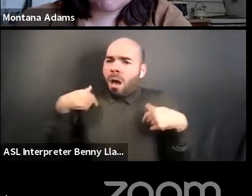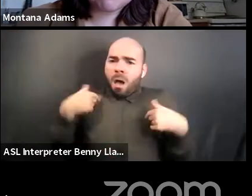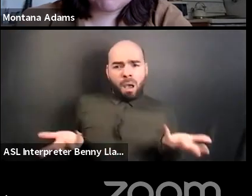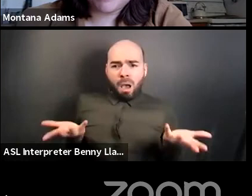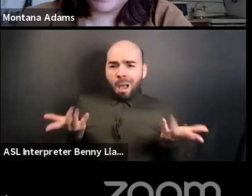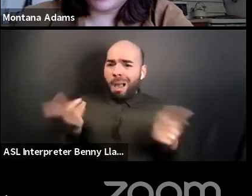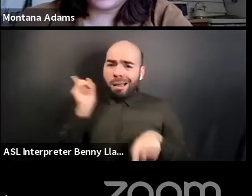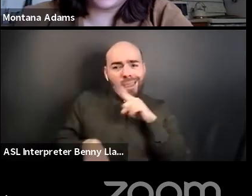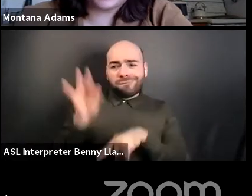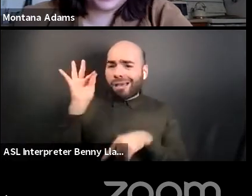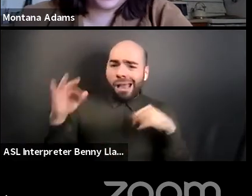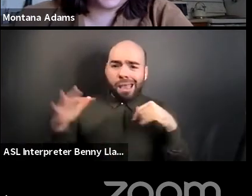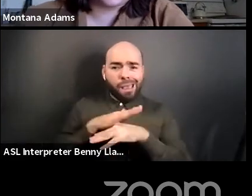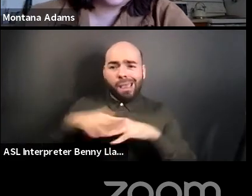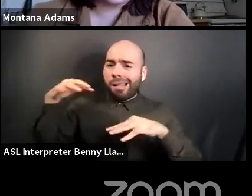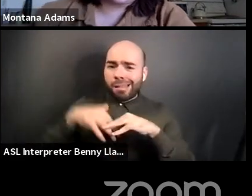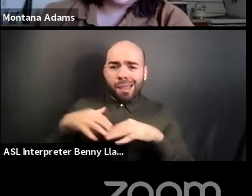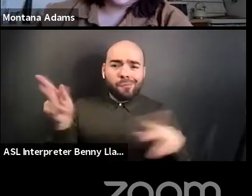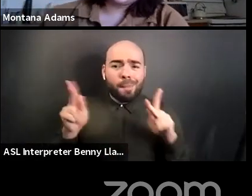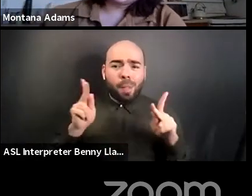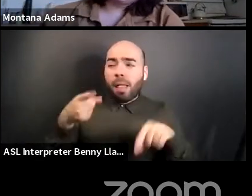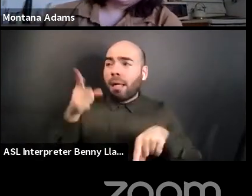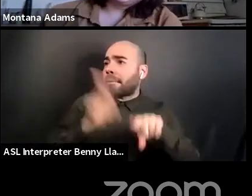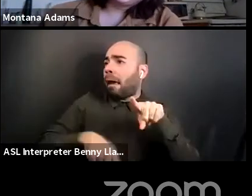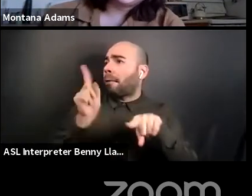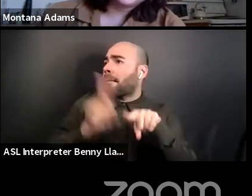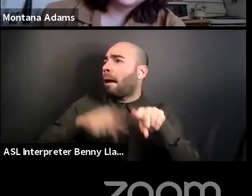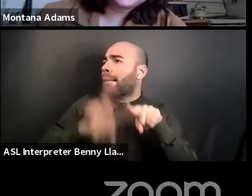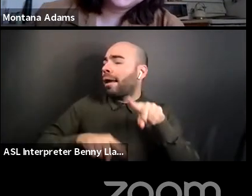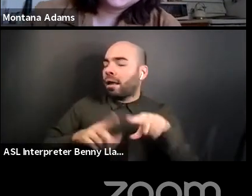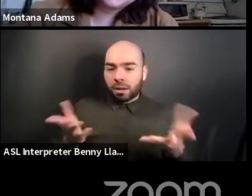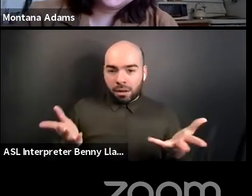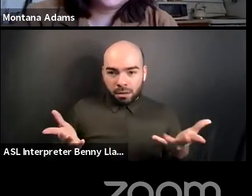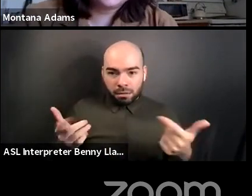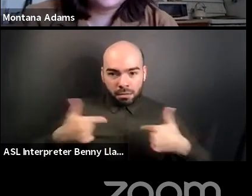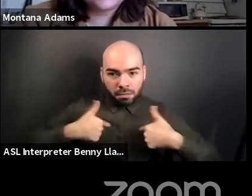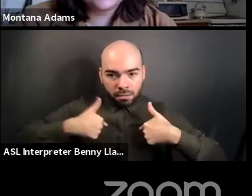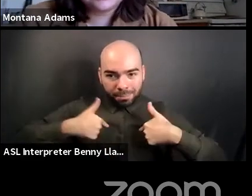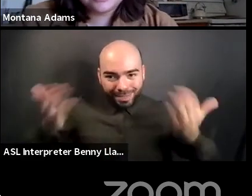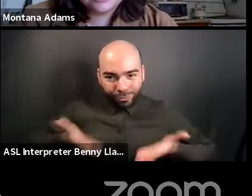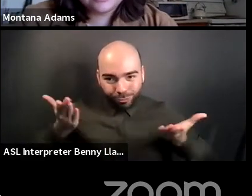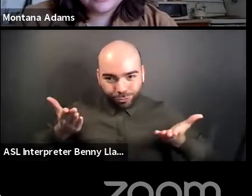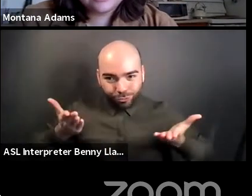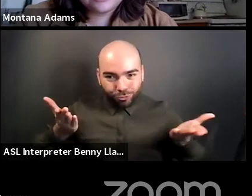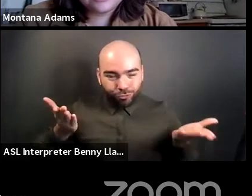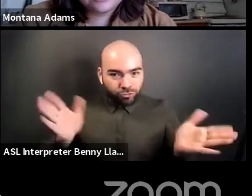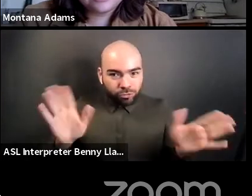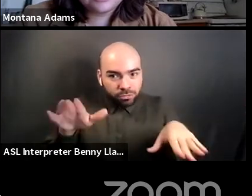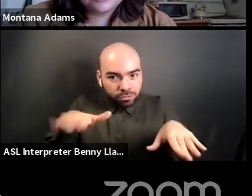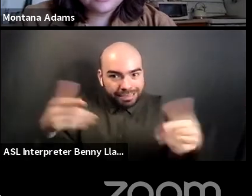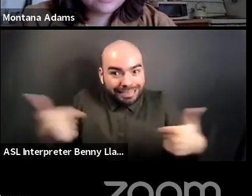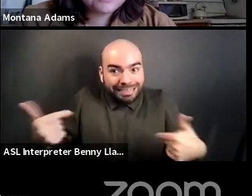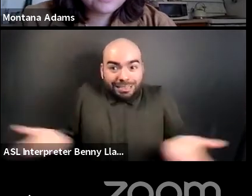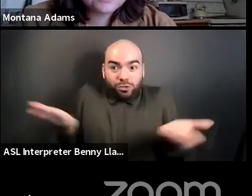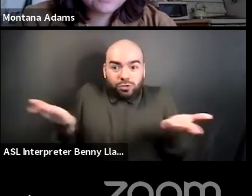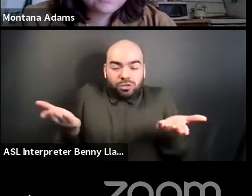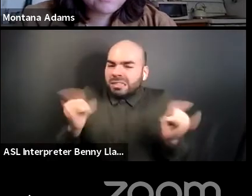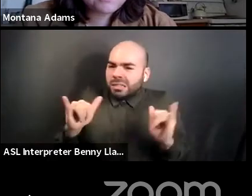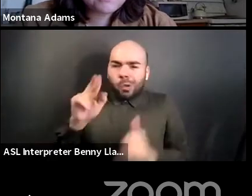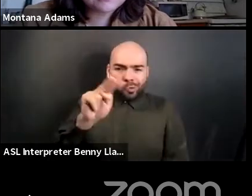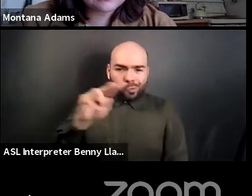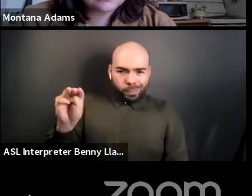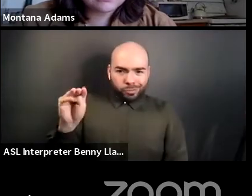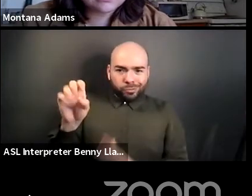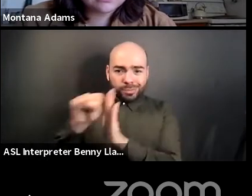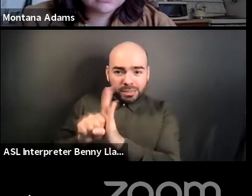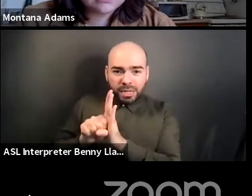there. It's like, take two more seconds to look, you know, I mean, even in New Mexico, I have trouble getting